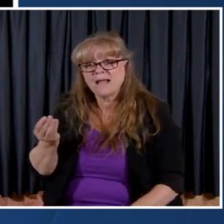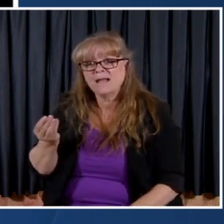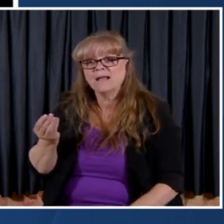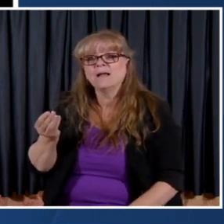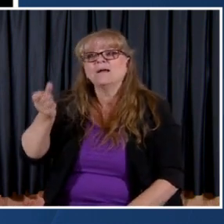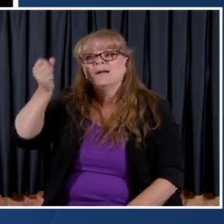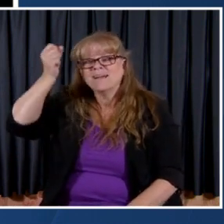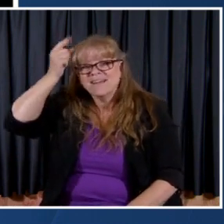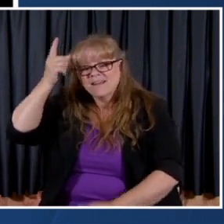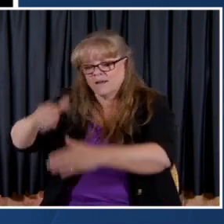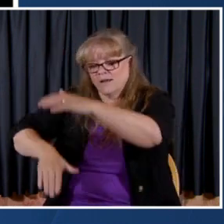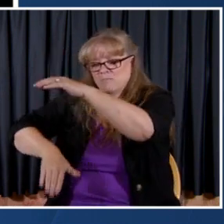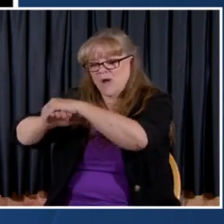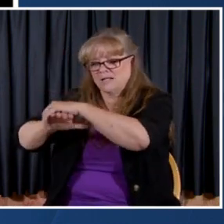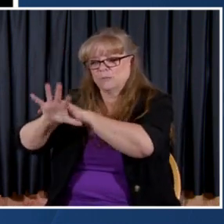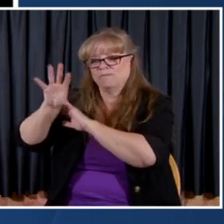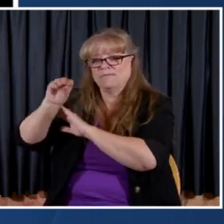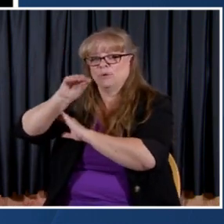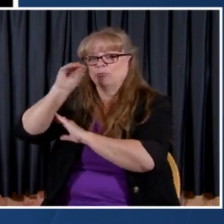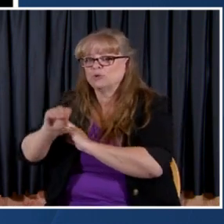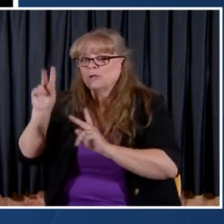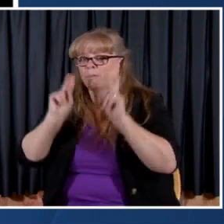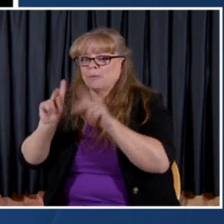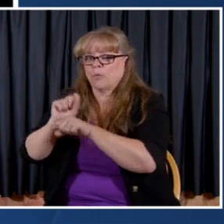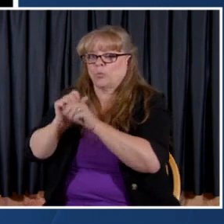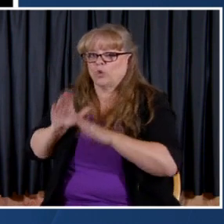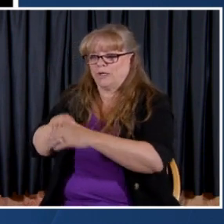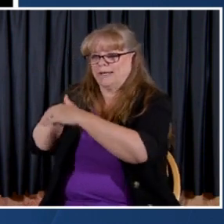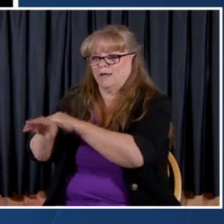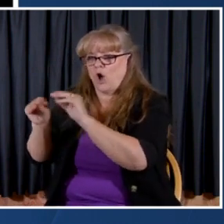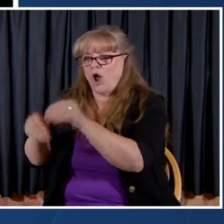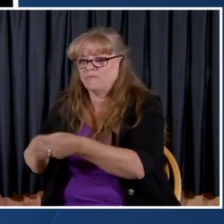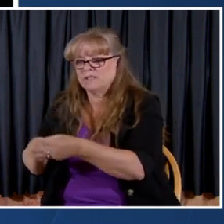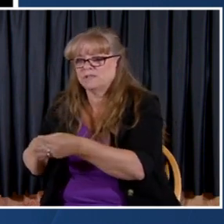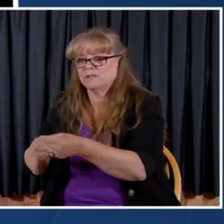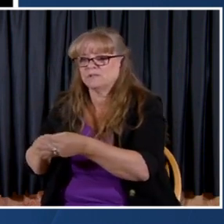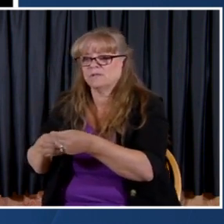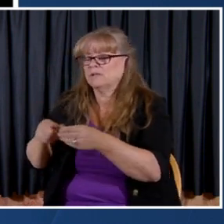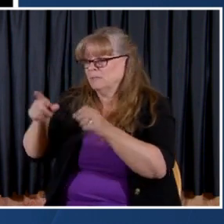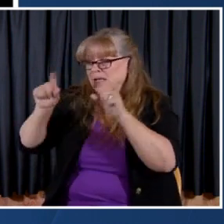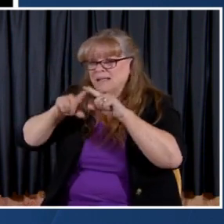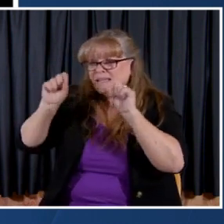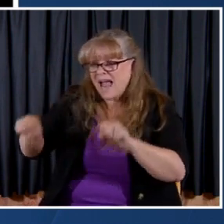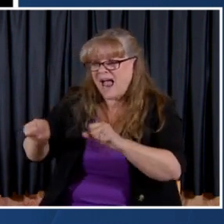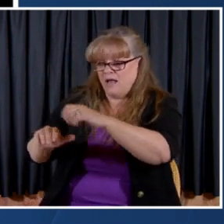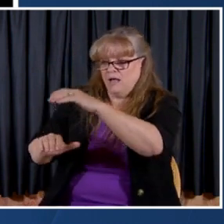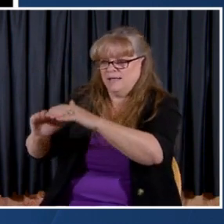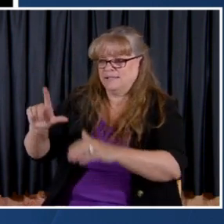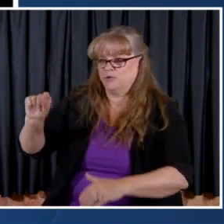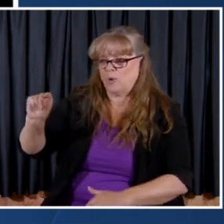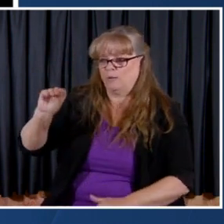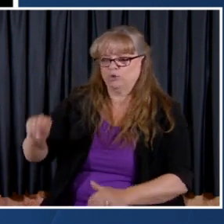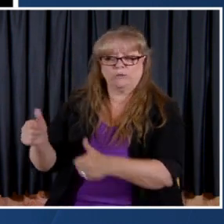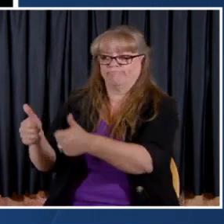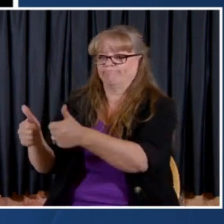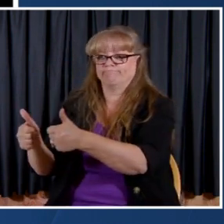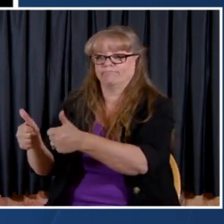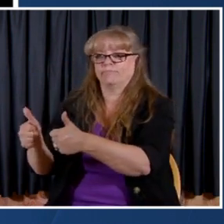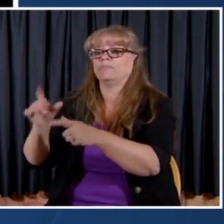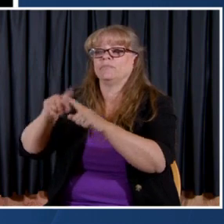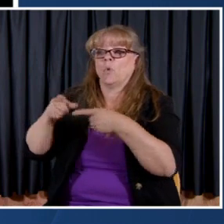20 or 30% in place because the rest can telecommute. Another creative way to do it is to stagger shifts in manufacturing, as an example. Maybe you used to